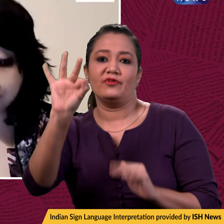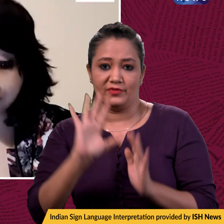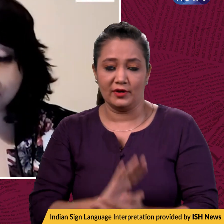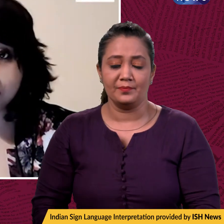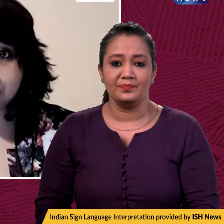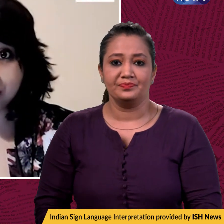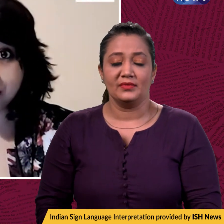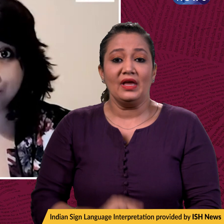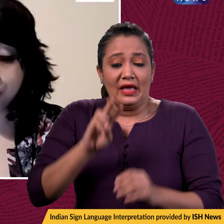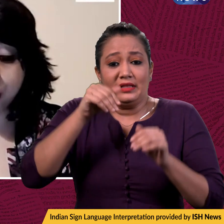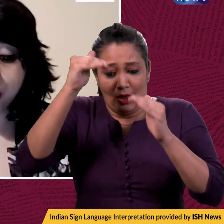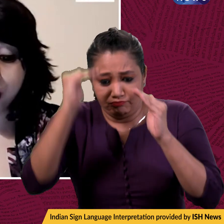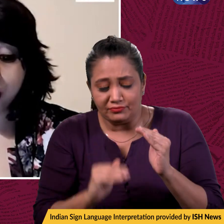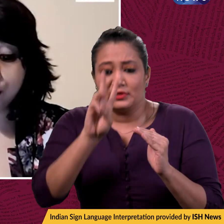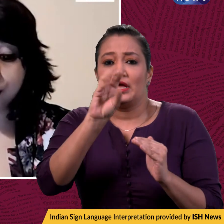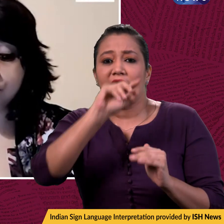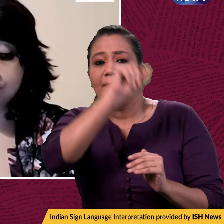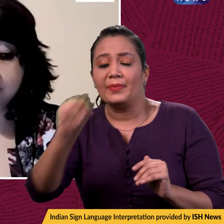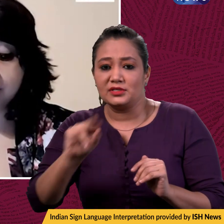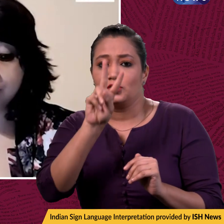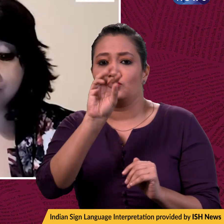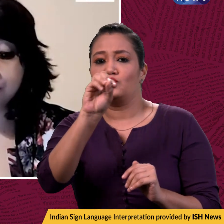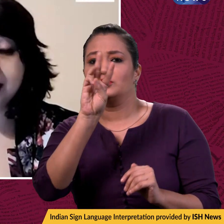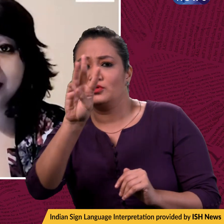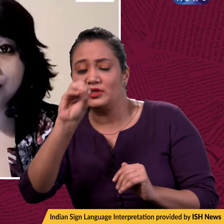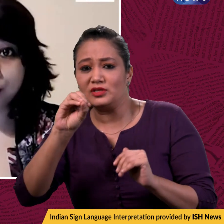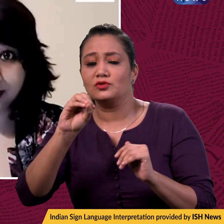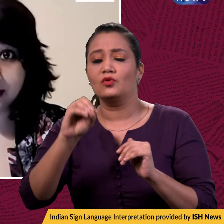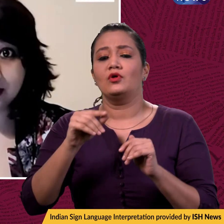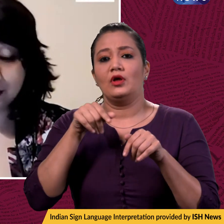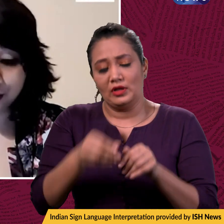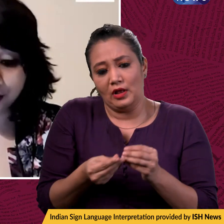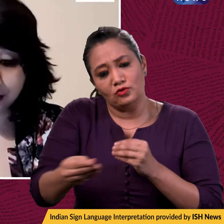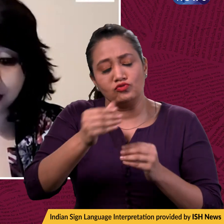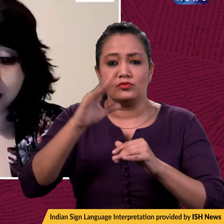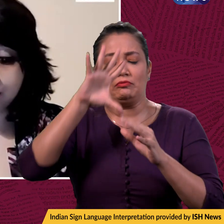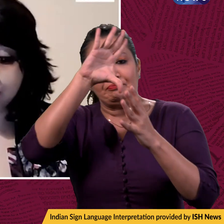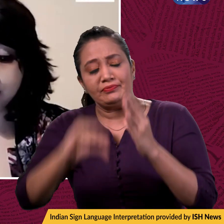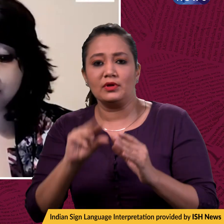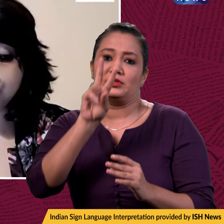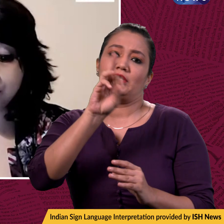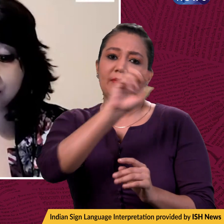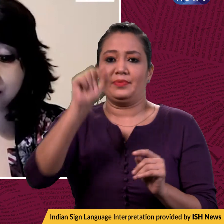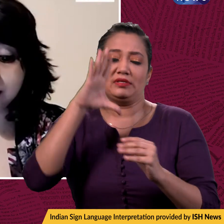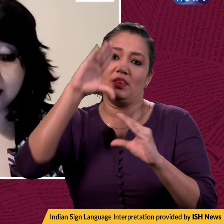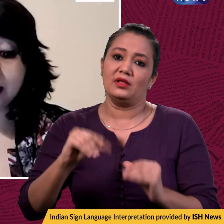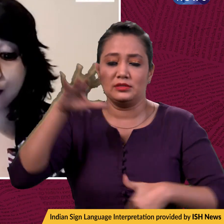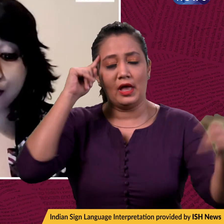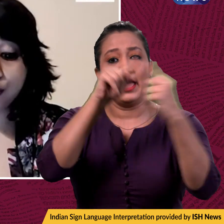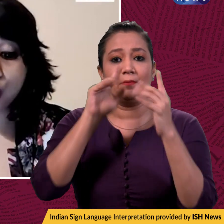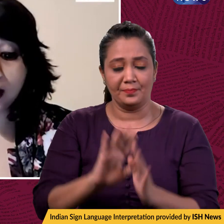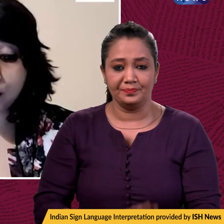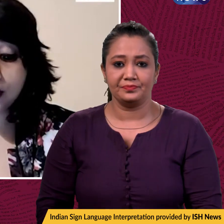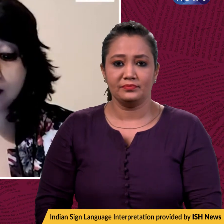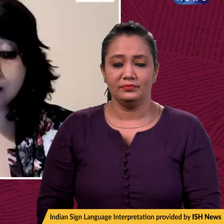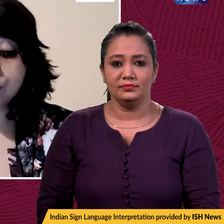to 30% below 2005 levels by 2030. Now, New Zealand Prime Minister said, and I